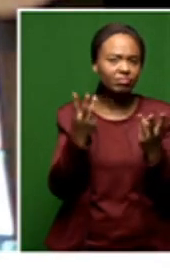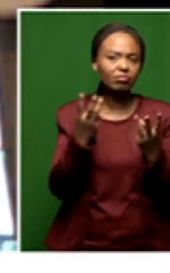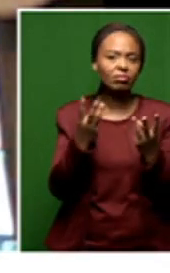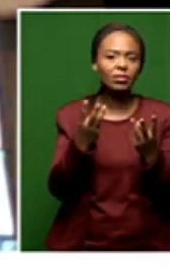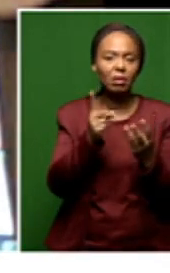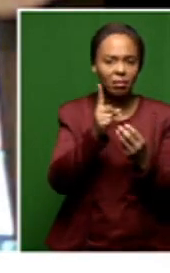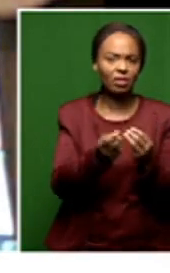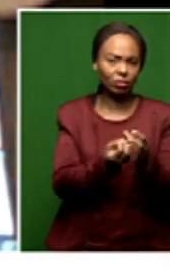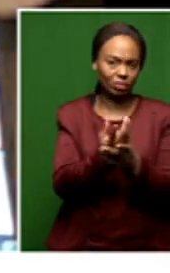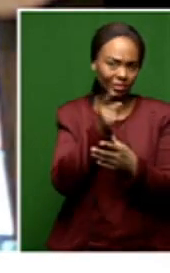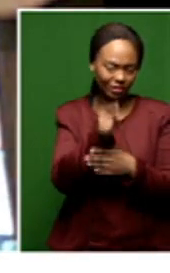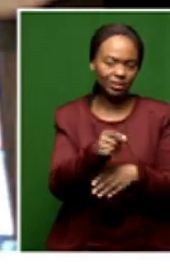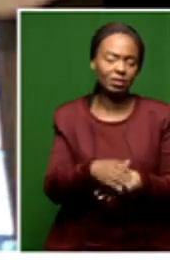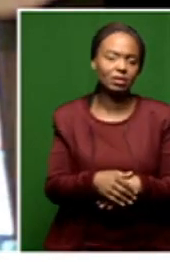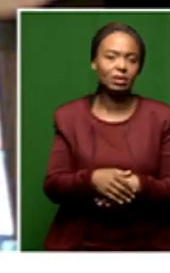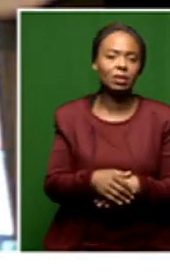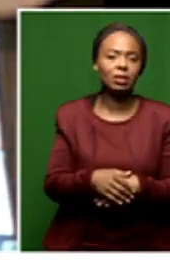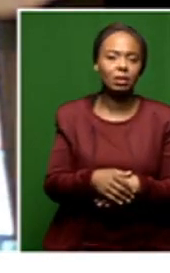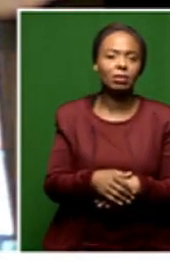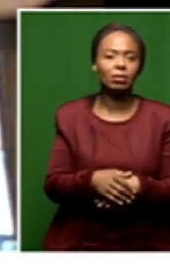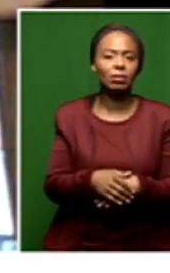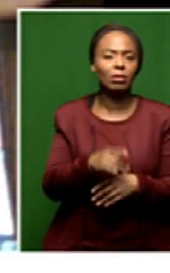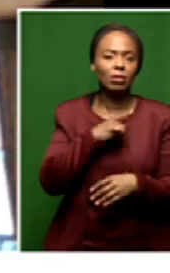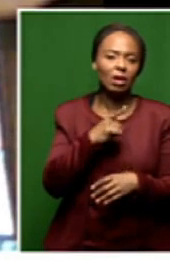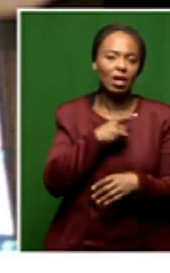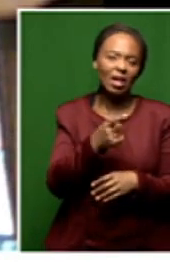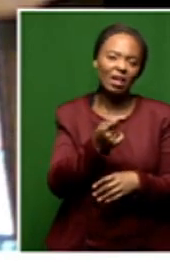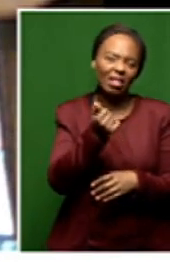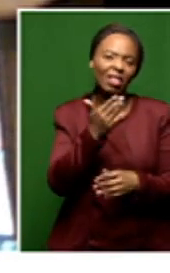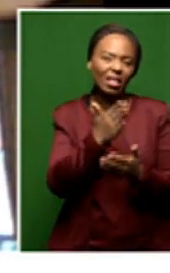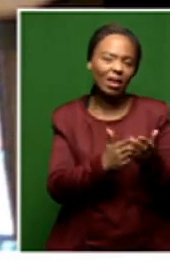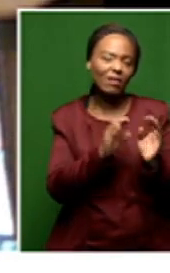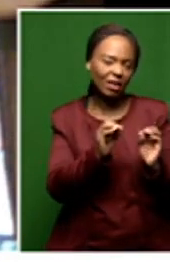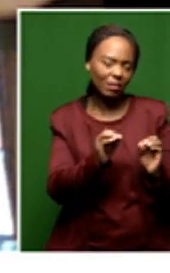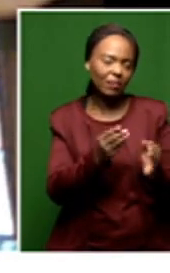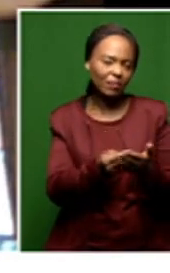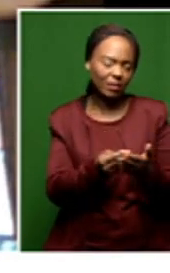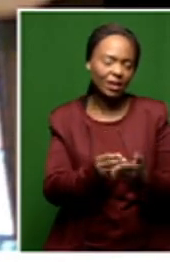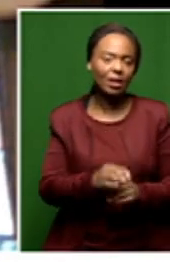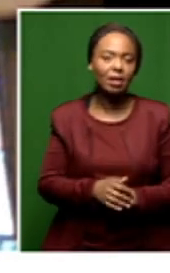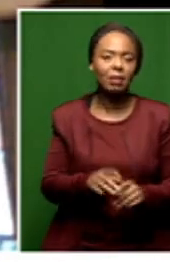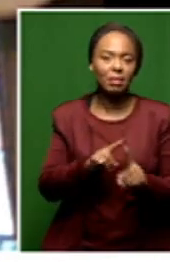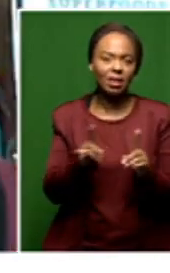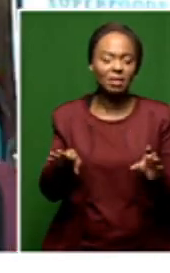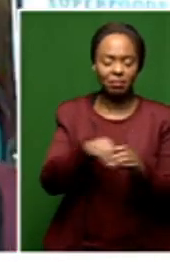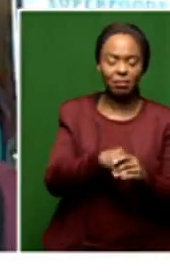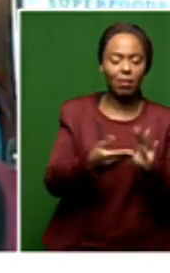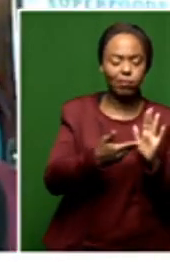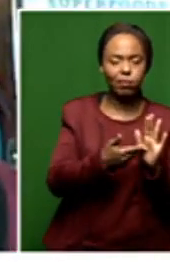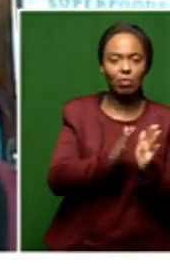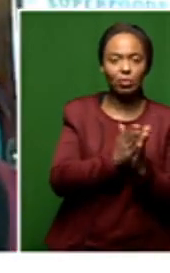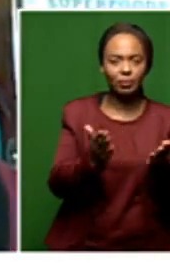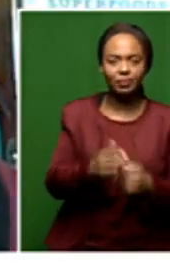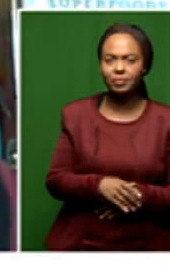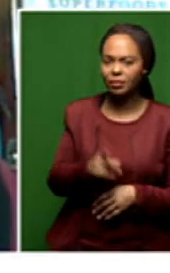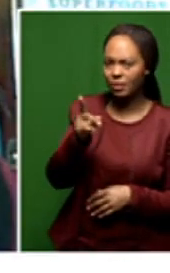in their gardens. And it's only available powdered at the moment, but I'm future-proofing in the book as well. And you also cover health